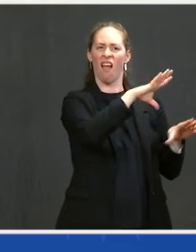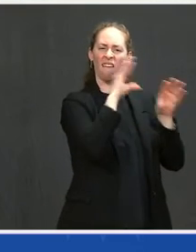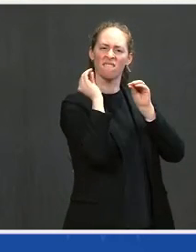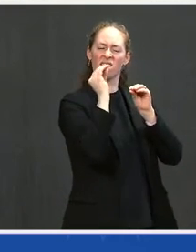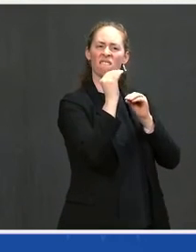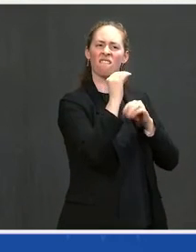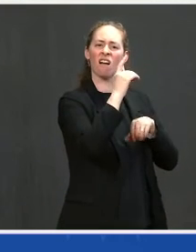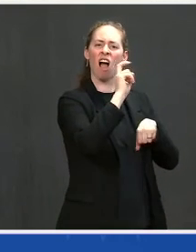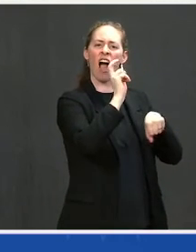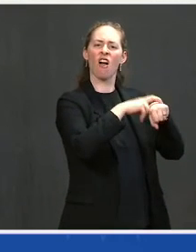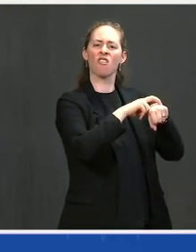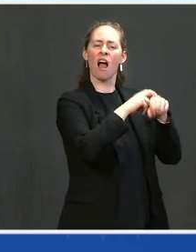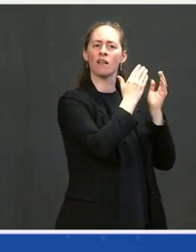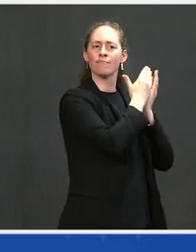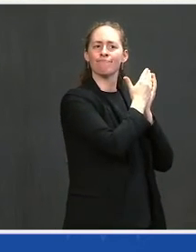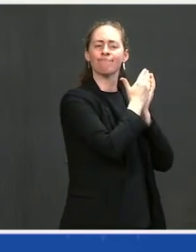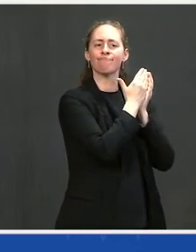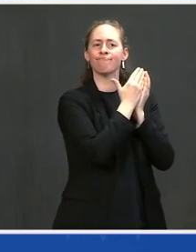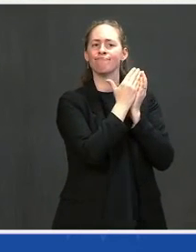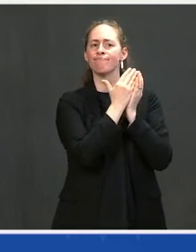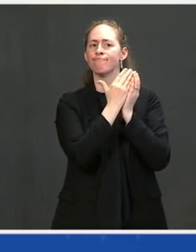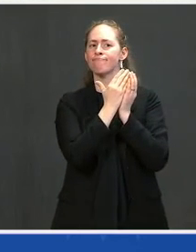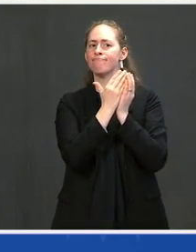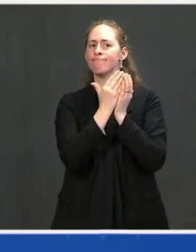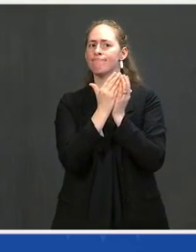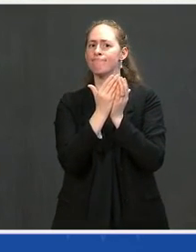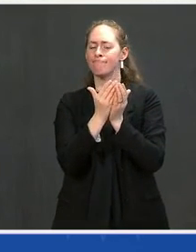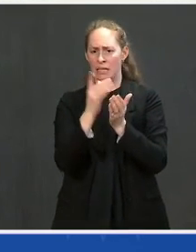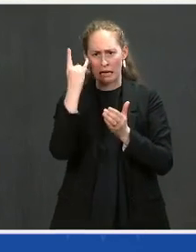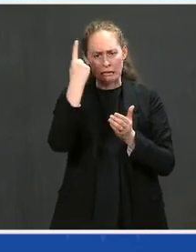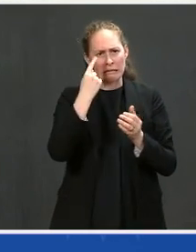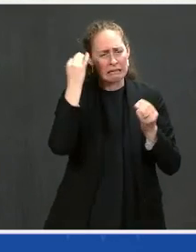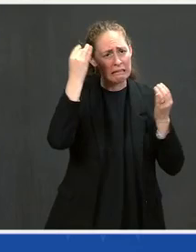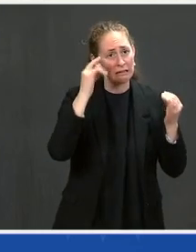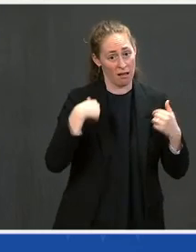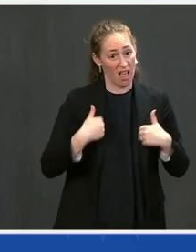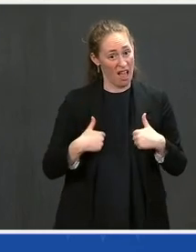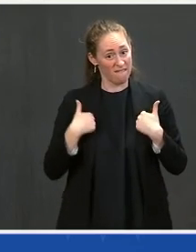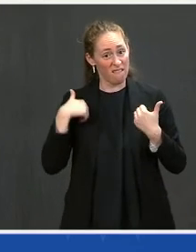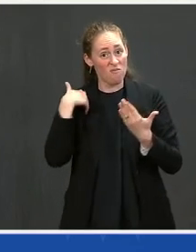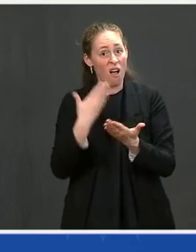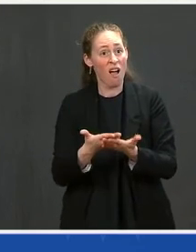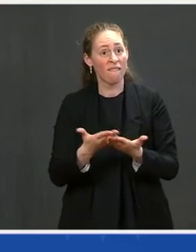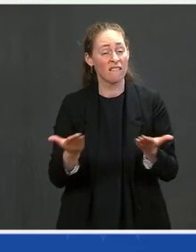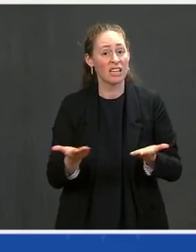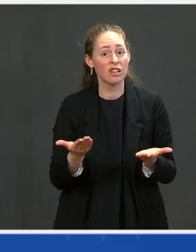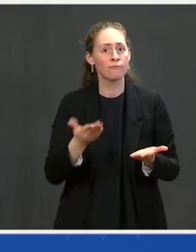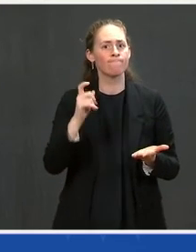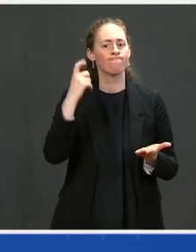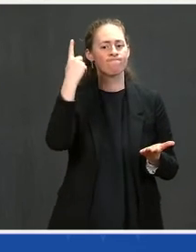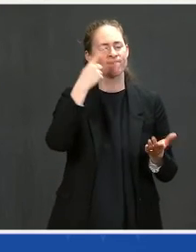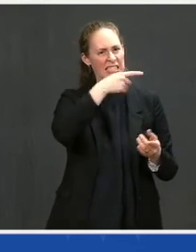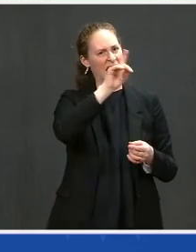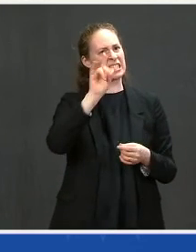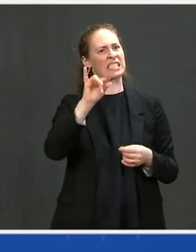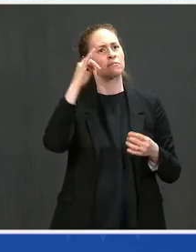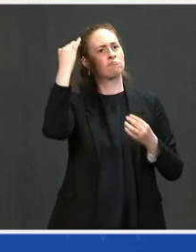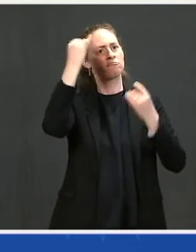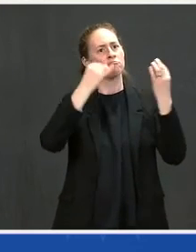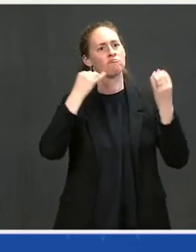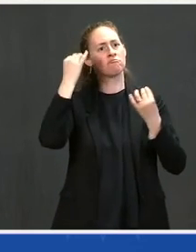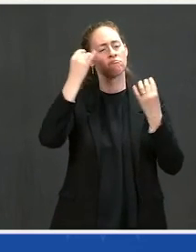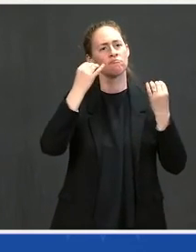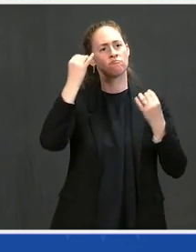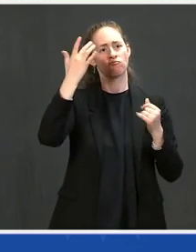to live long enough on that ship to get to the United States of America. But they left because of what the Brits had been doing. They were in